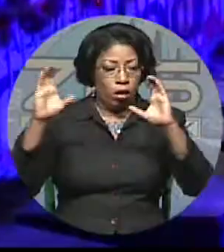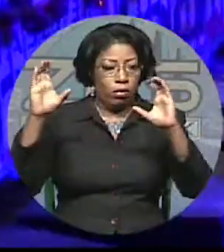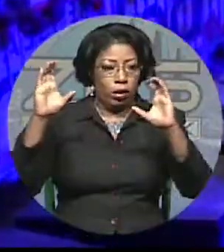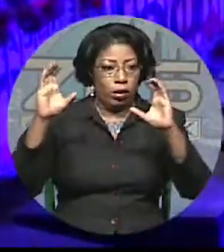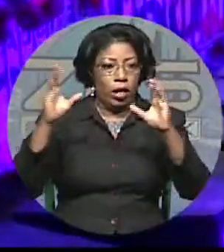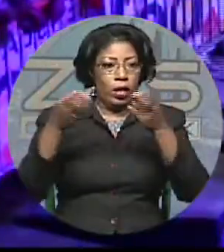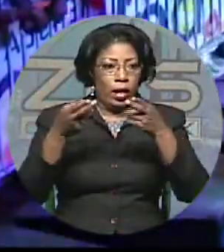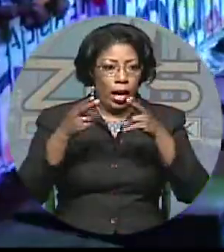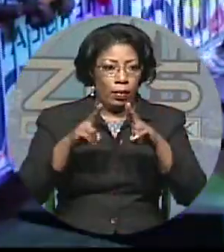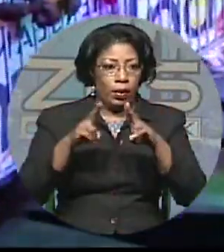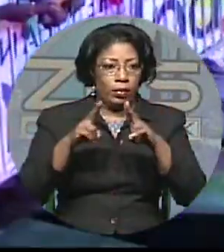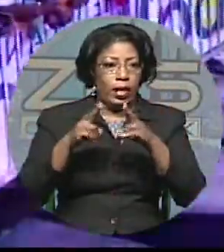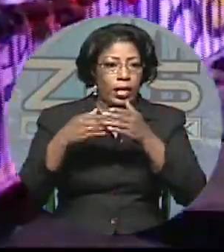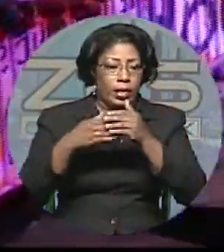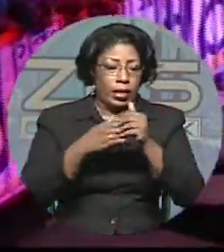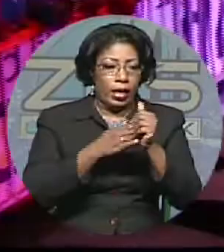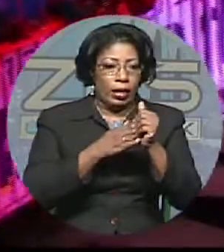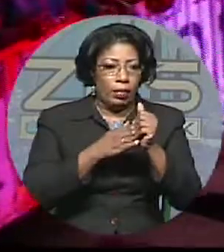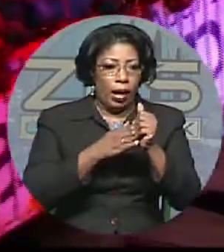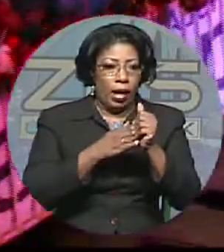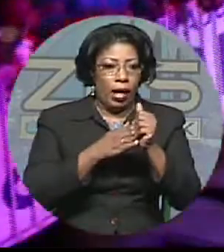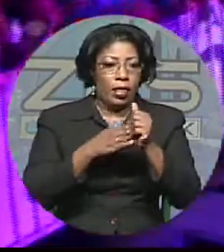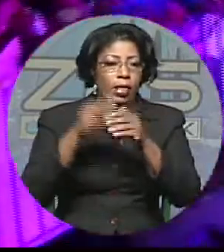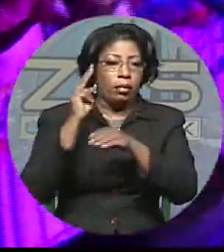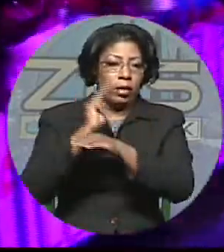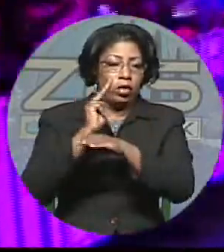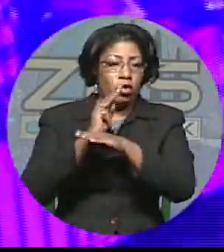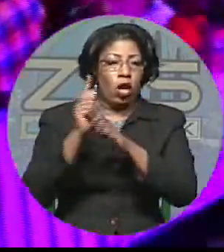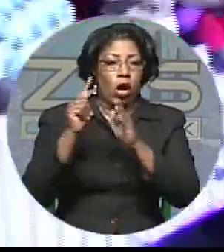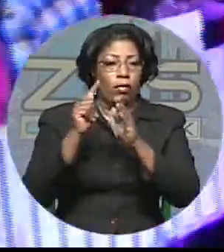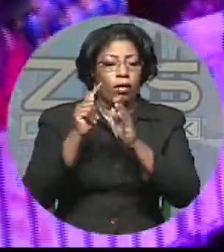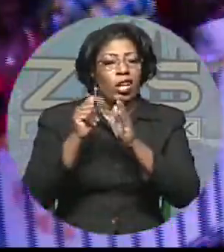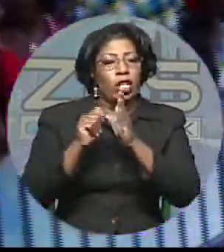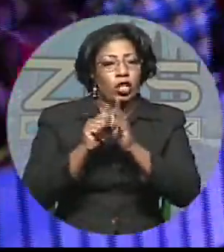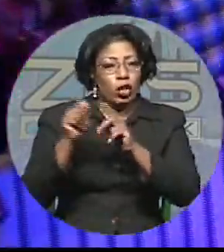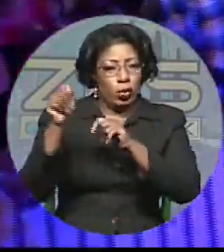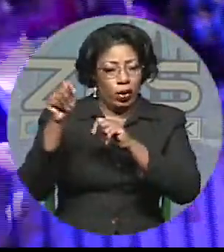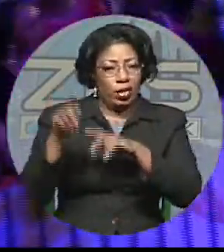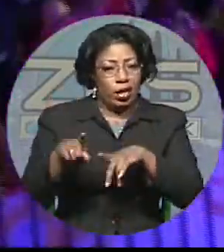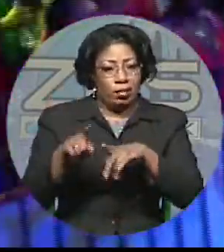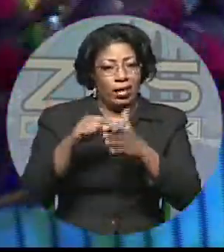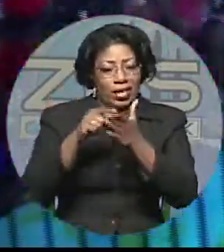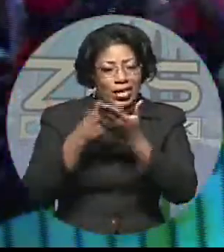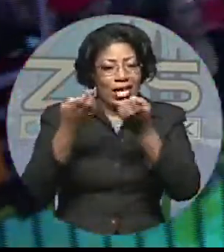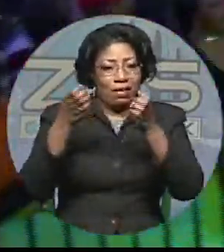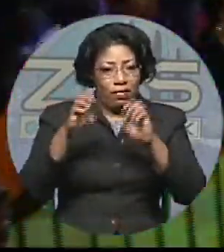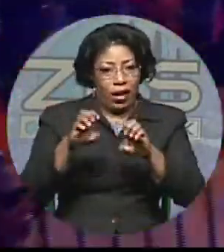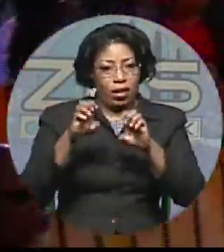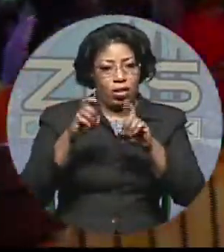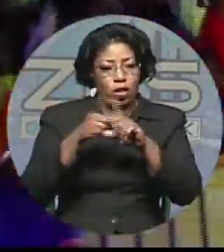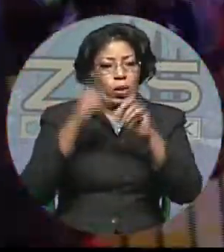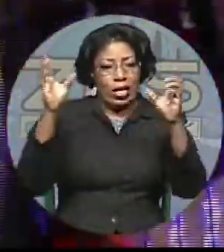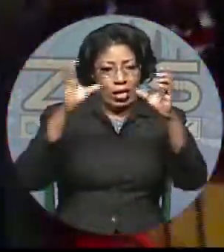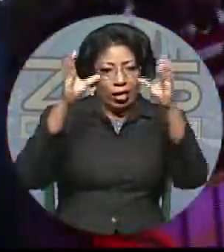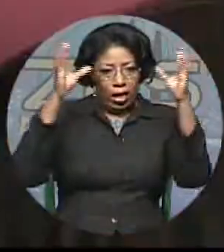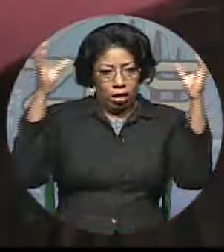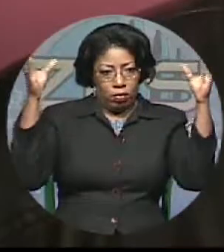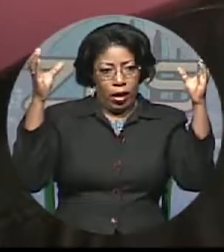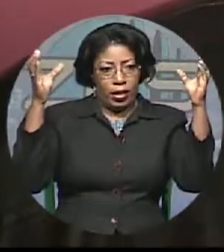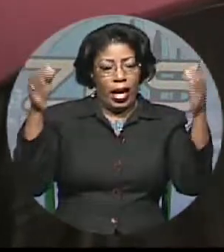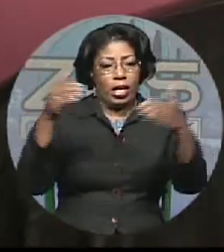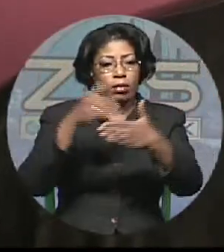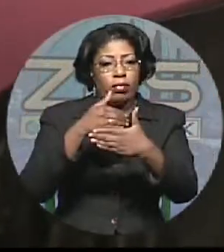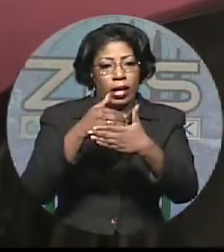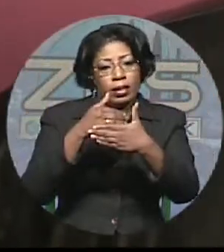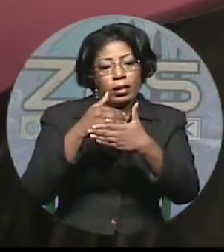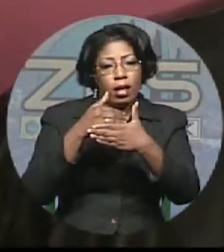concert spearheaded by the Ministry of Tourism is the first in a series of events designed to celebrate and embrace Bahamian culture. Just remind